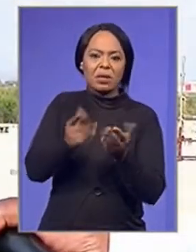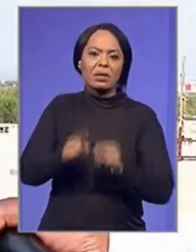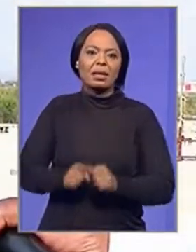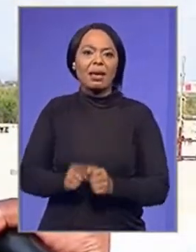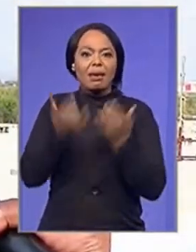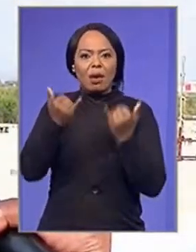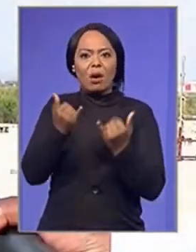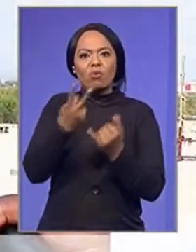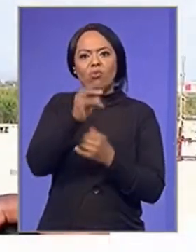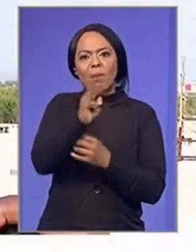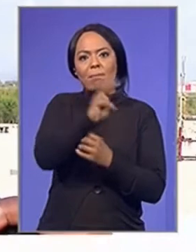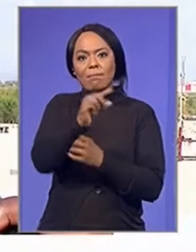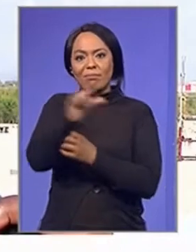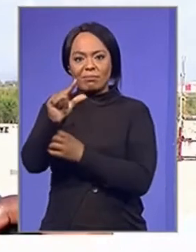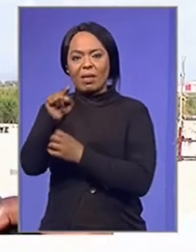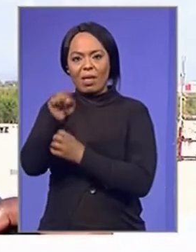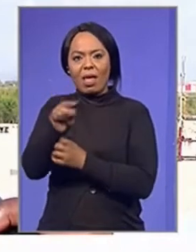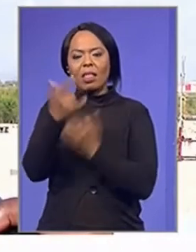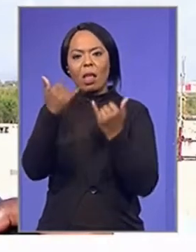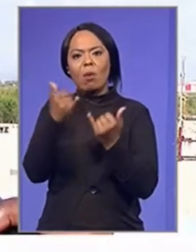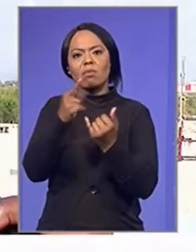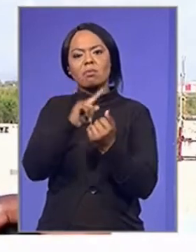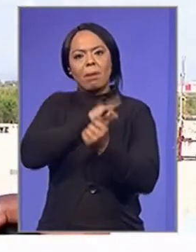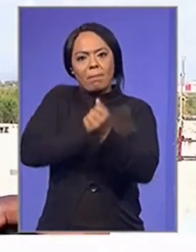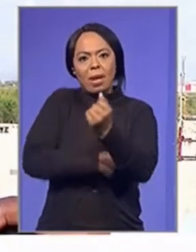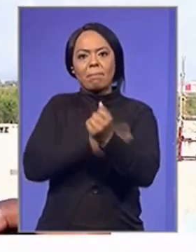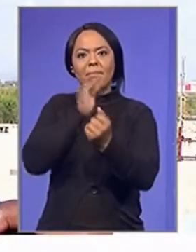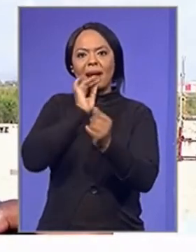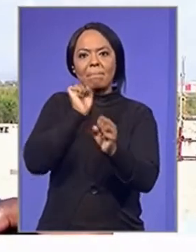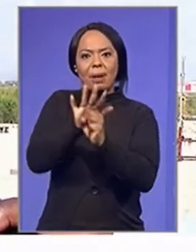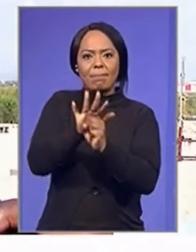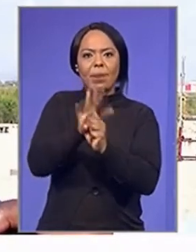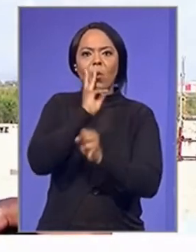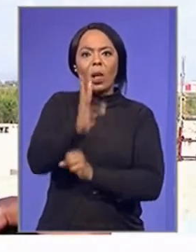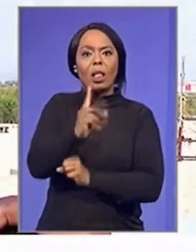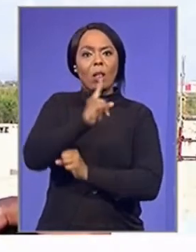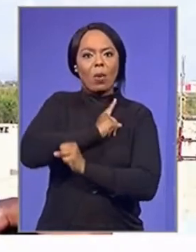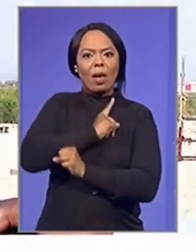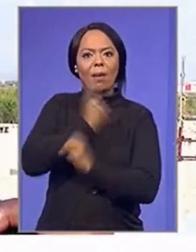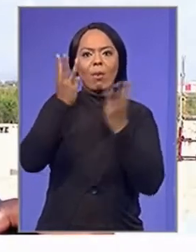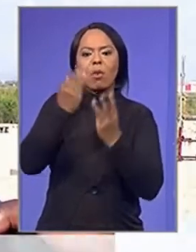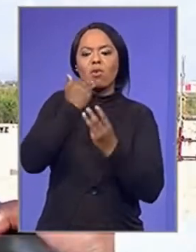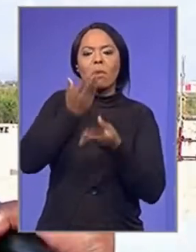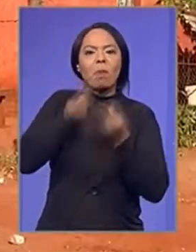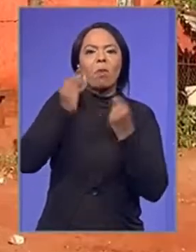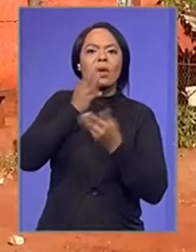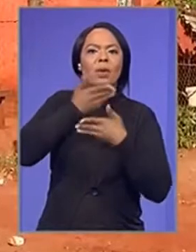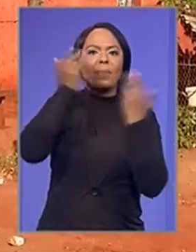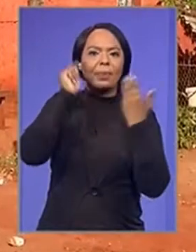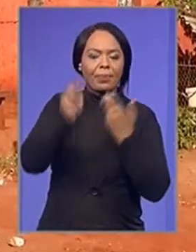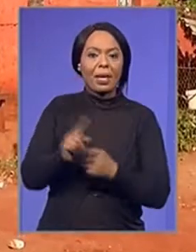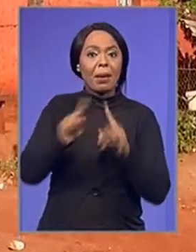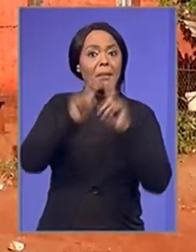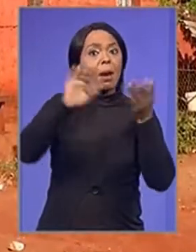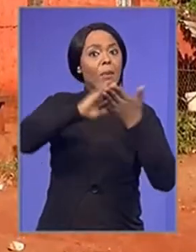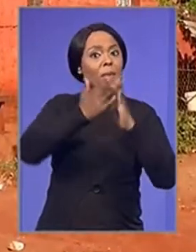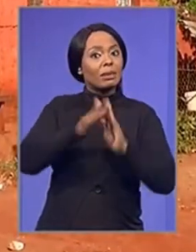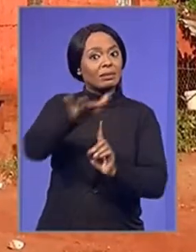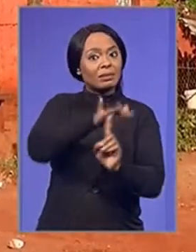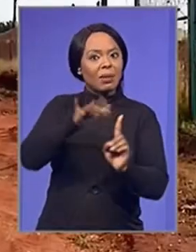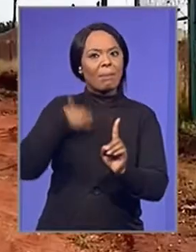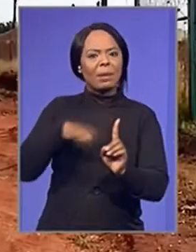additional 20 megaliter capacity, so that will definitely have an impact on people that were not receiving water before. Fela baagi mo masepaleng wa